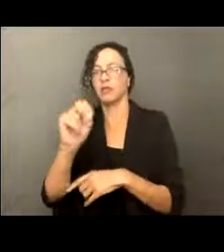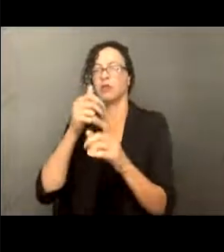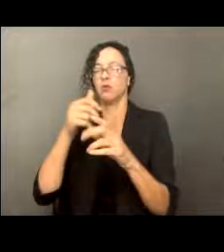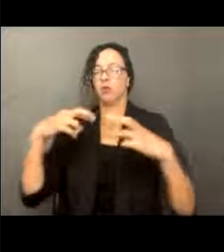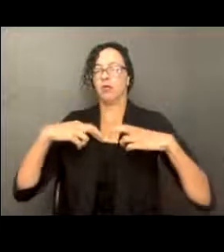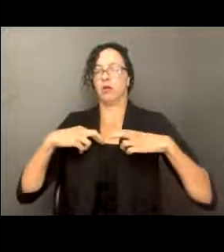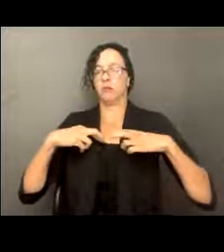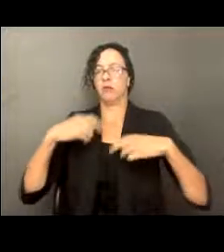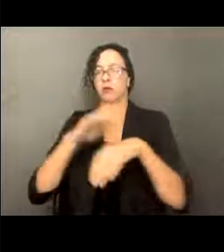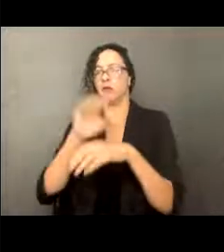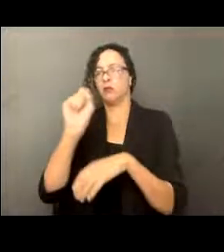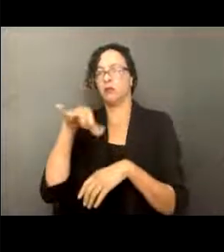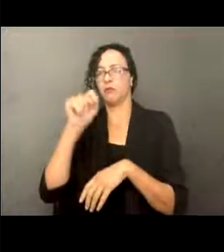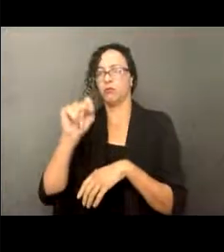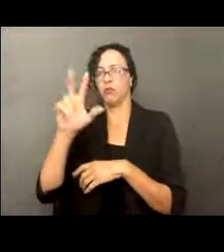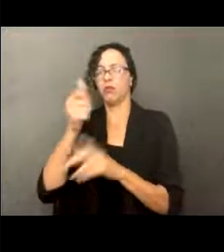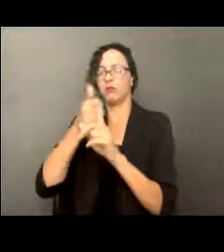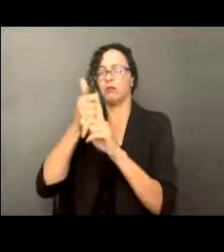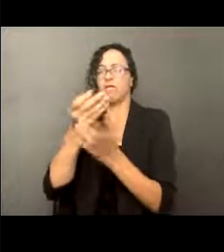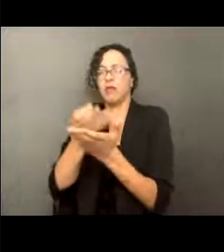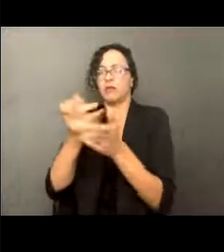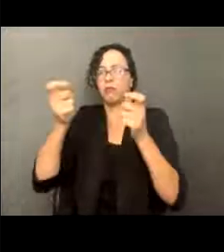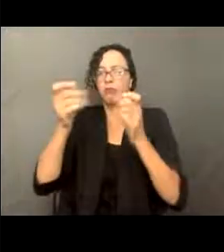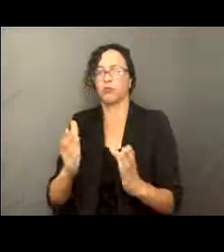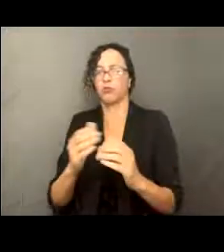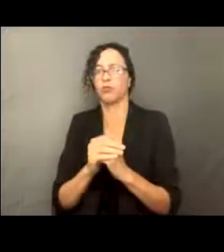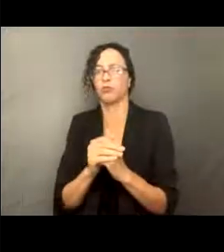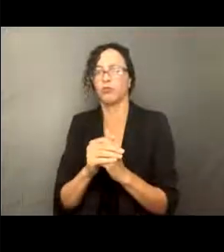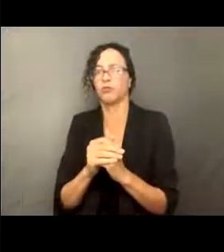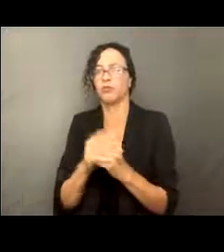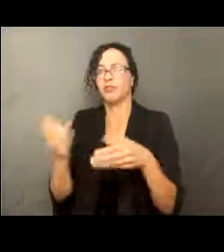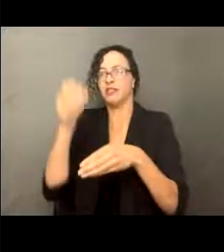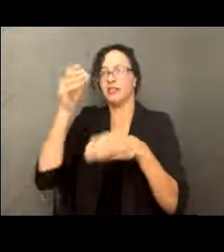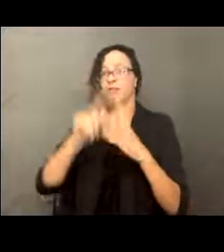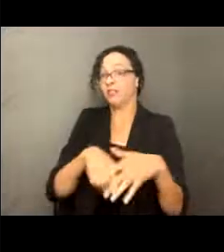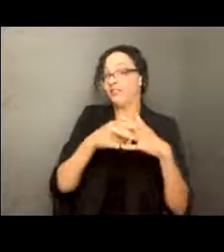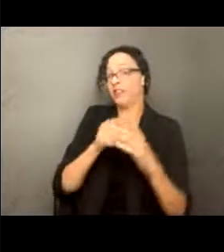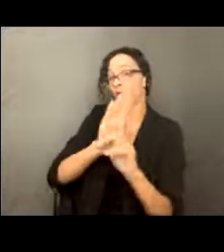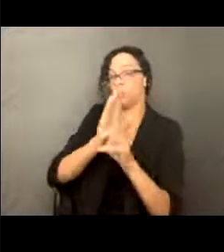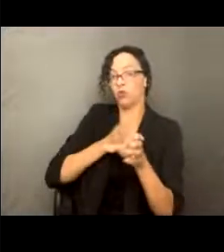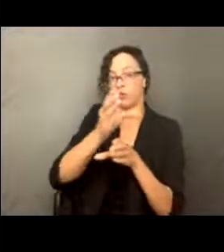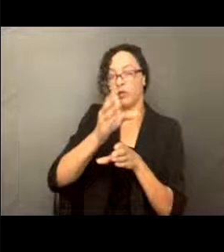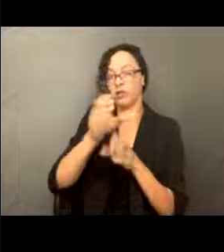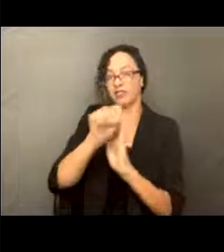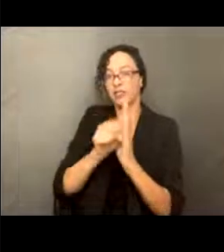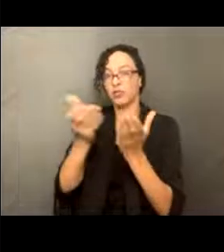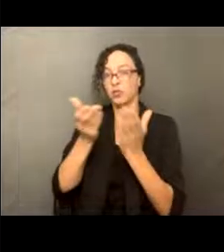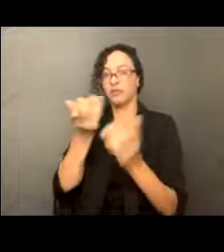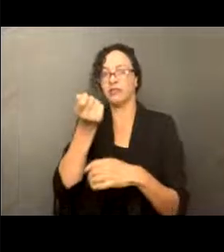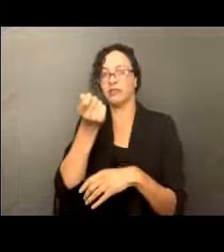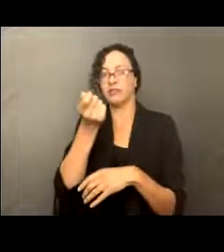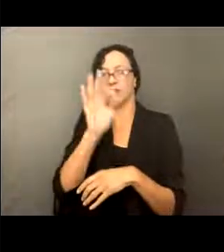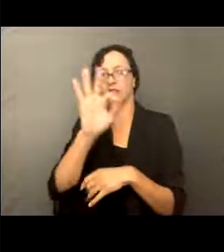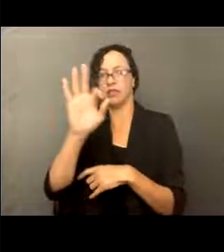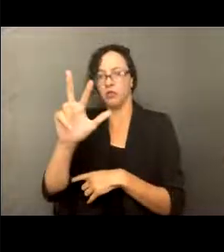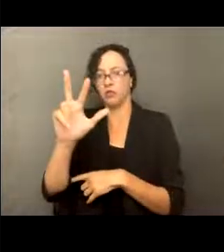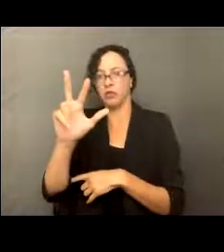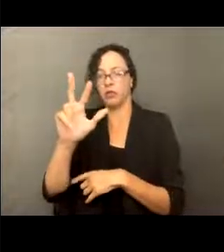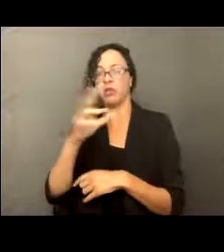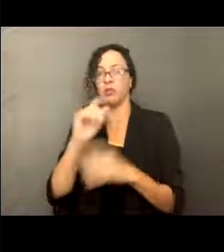30th. Zilan began her career in state service in 1993 and started with the commission in